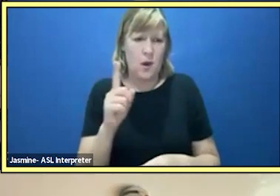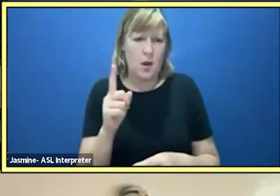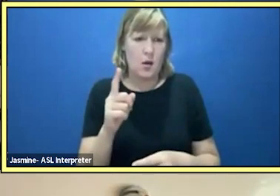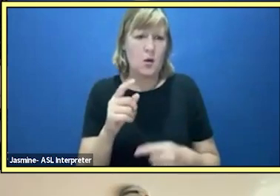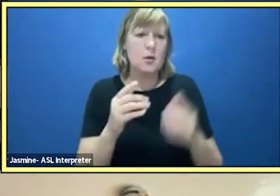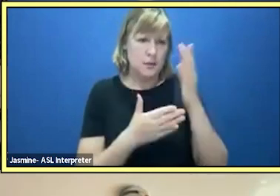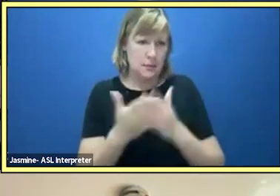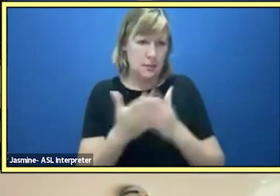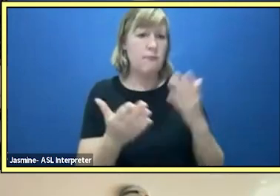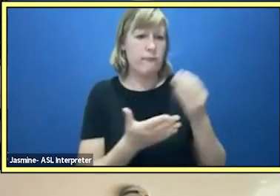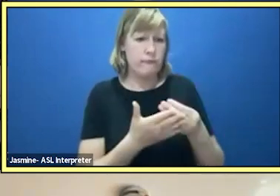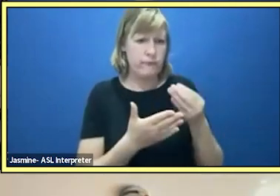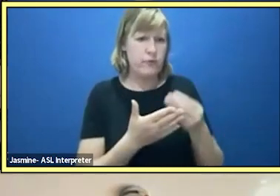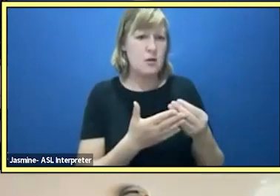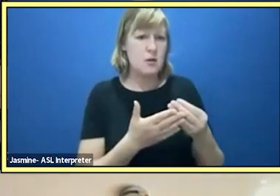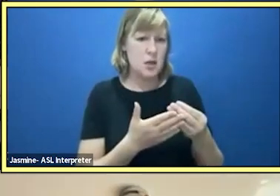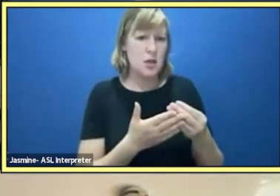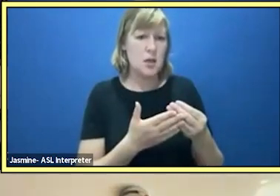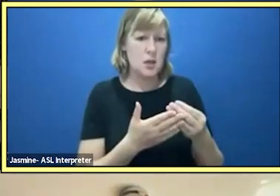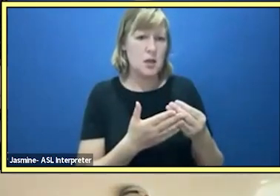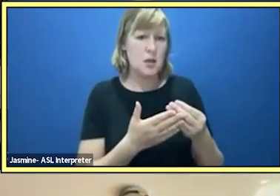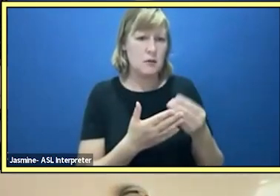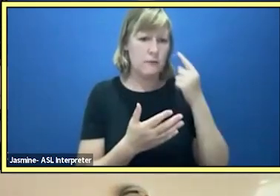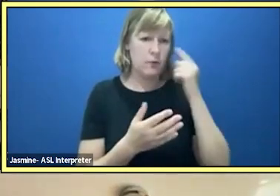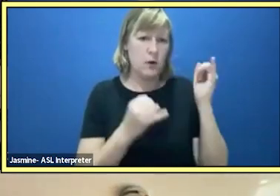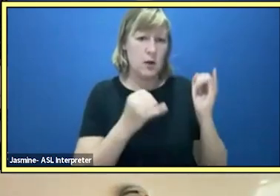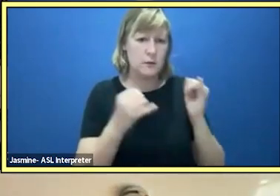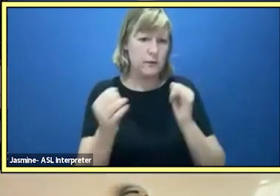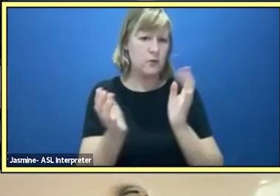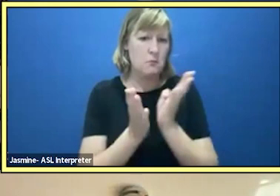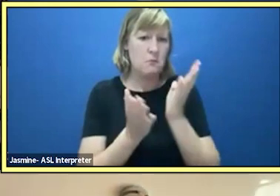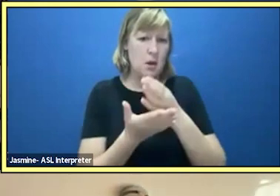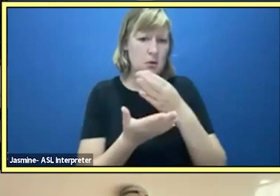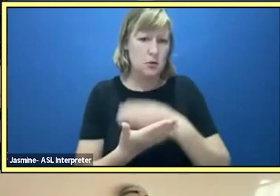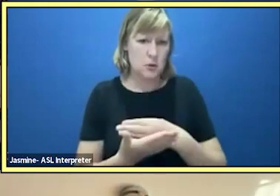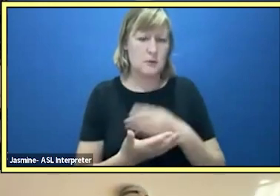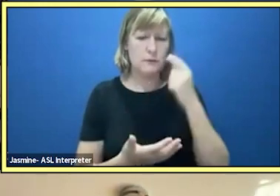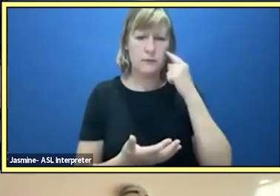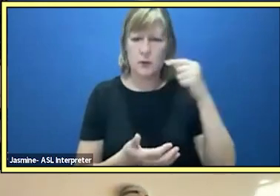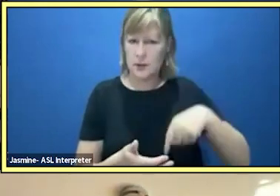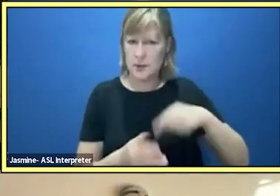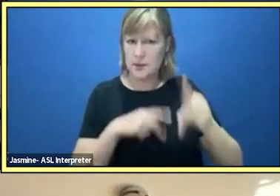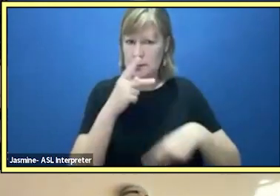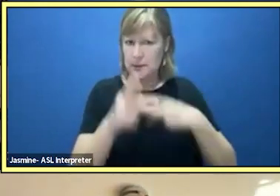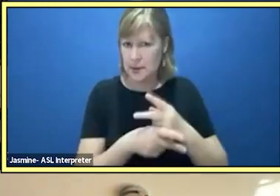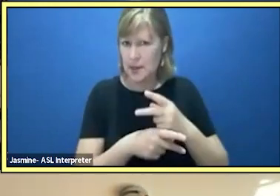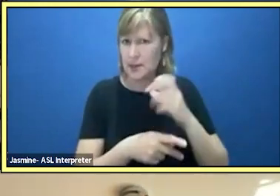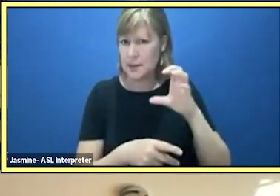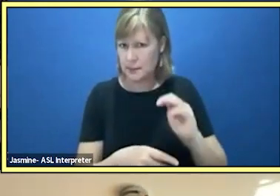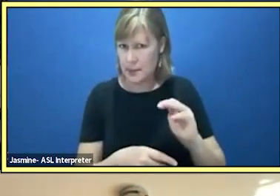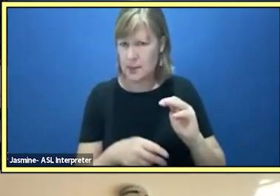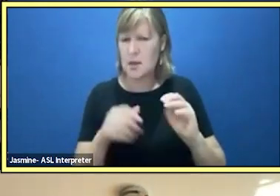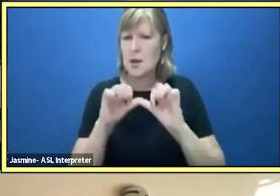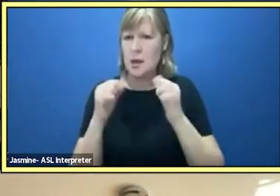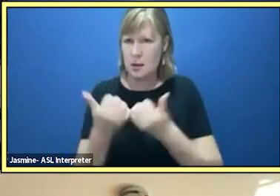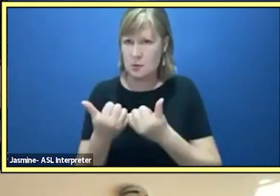individual's budget for this type of case management that goes to the agencies. It seems like a significant amount of money.